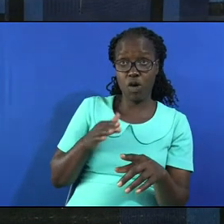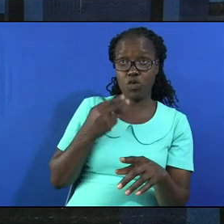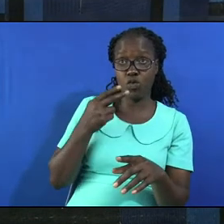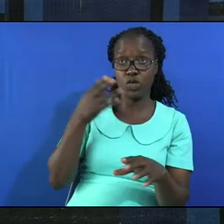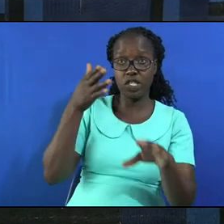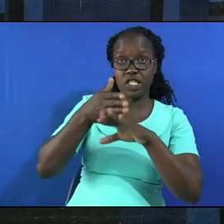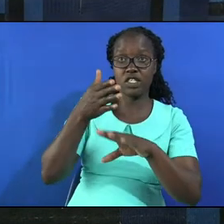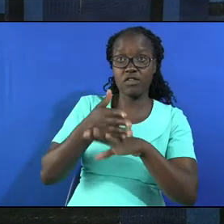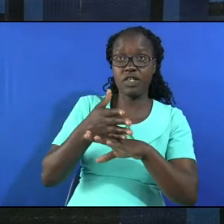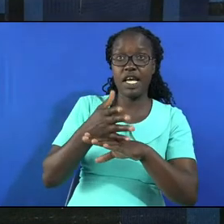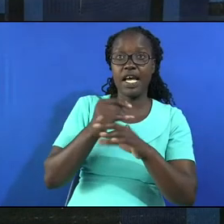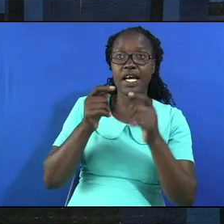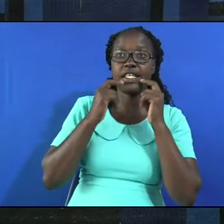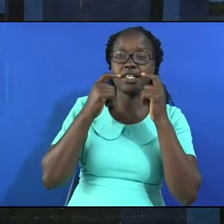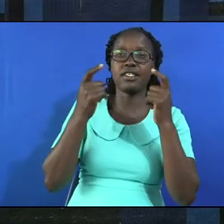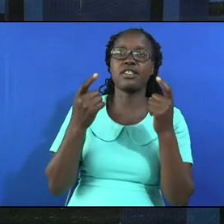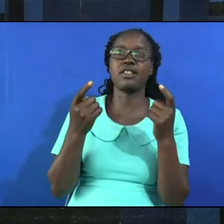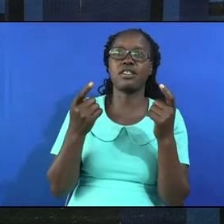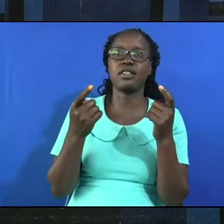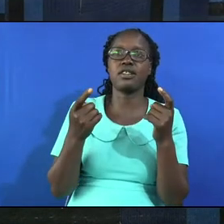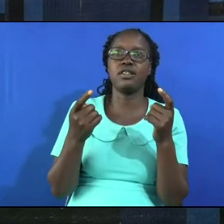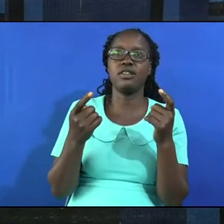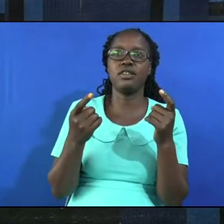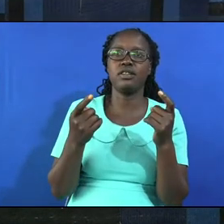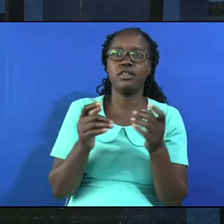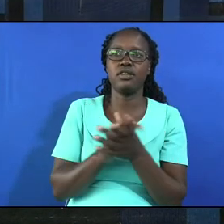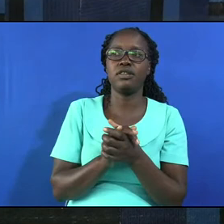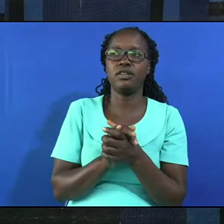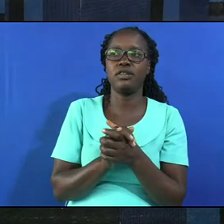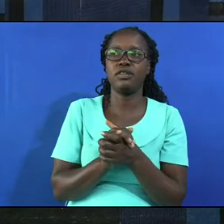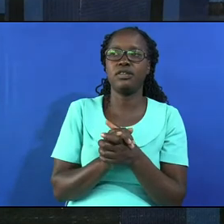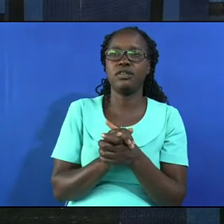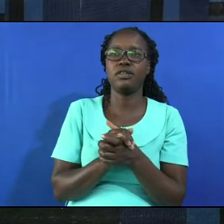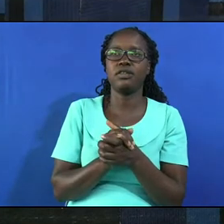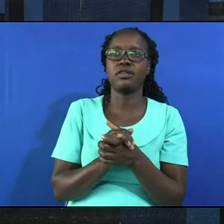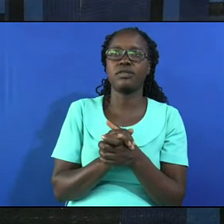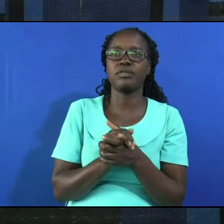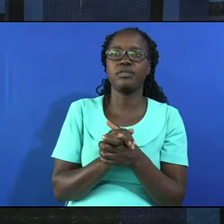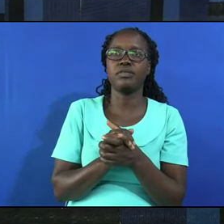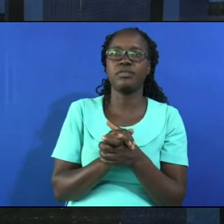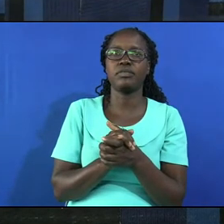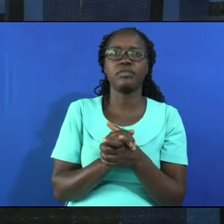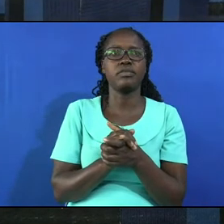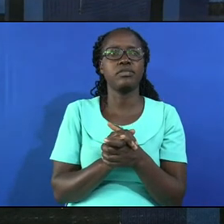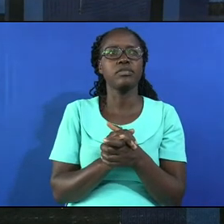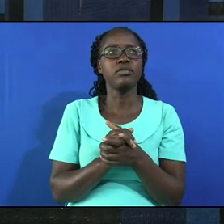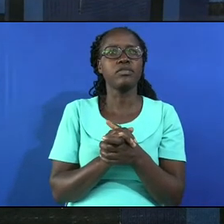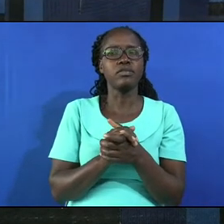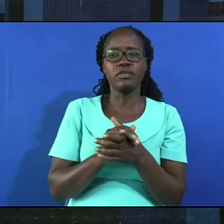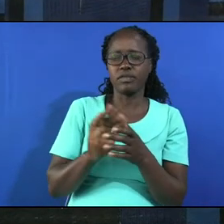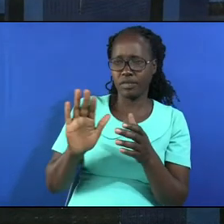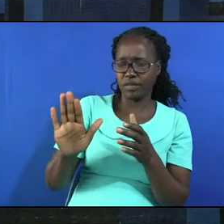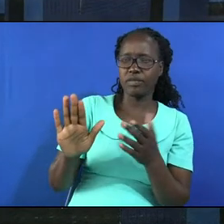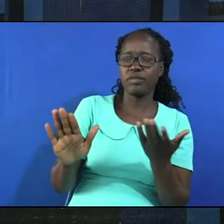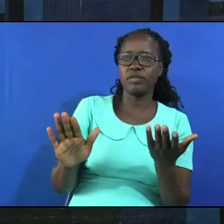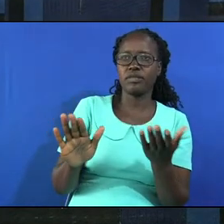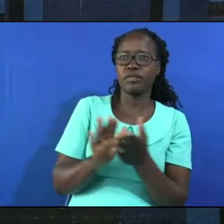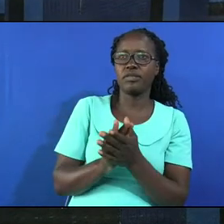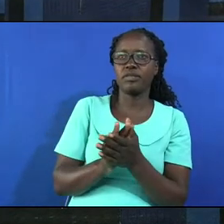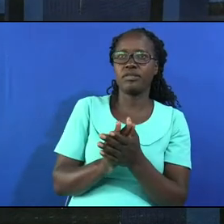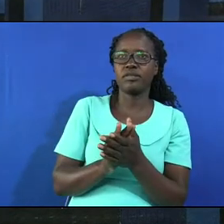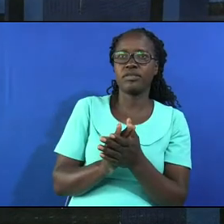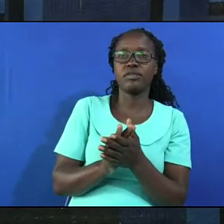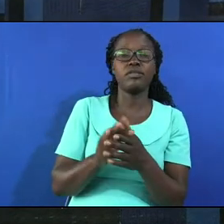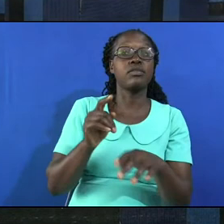who was deceived and became a sinner. You can have that debate elsewhere, but listen.